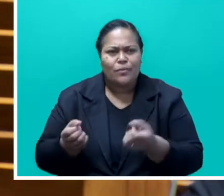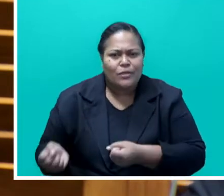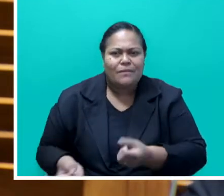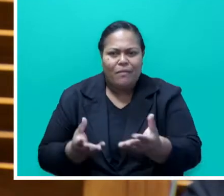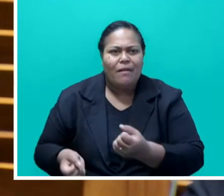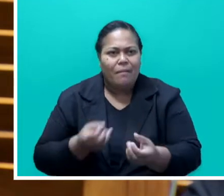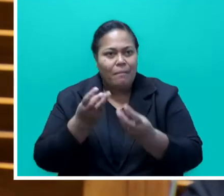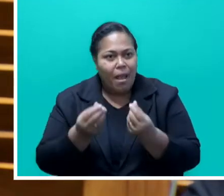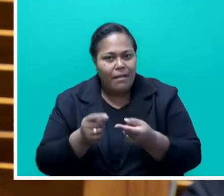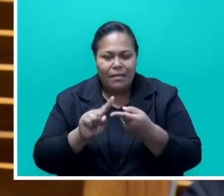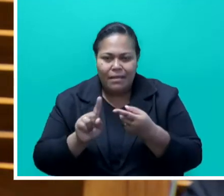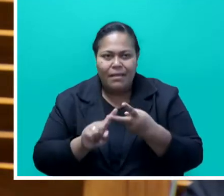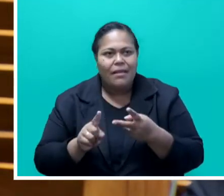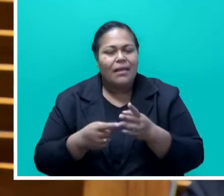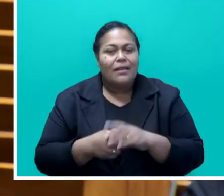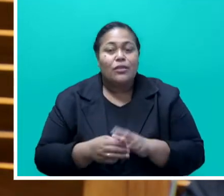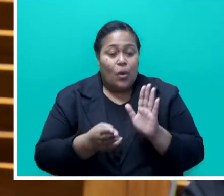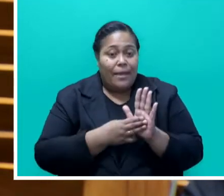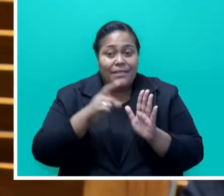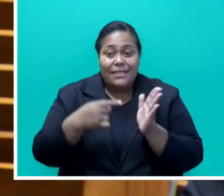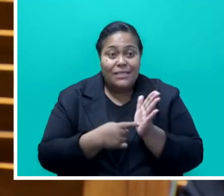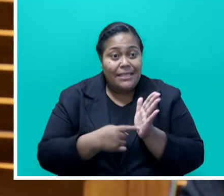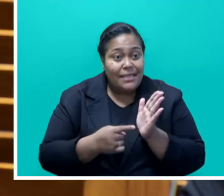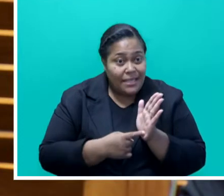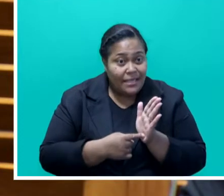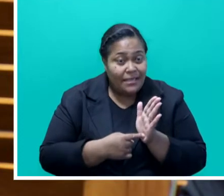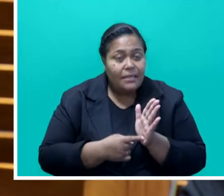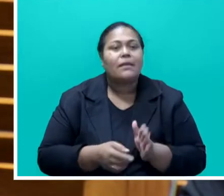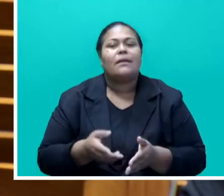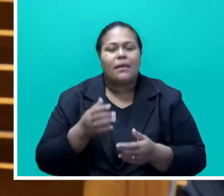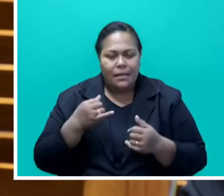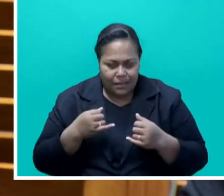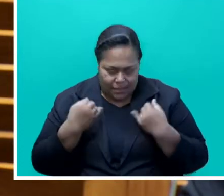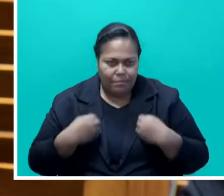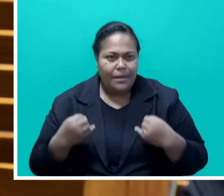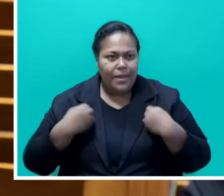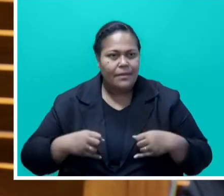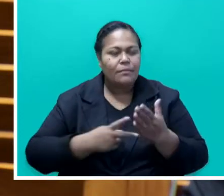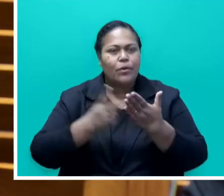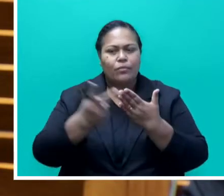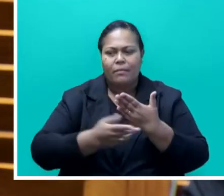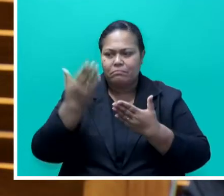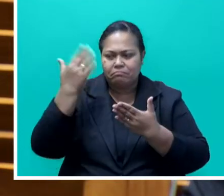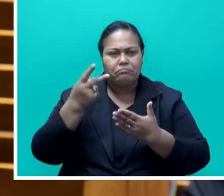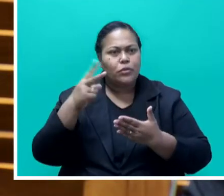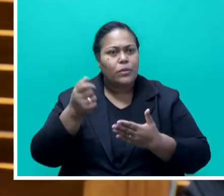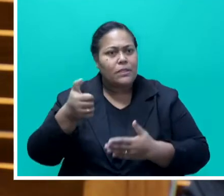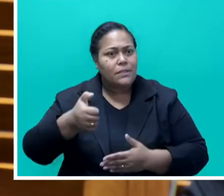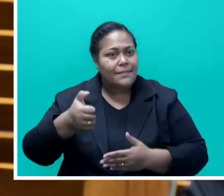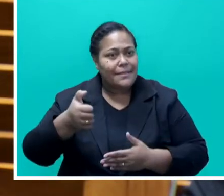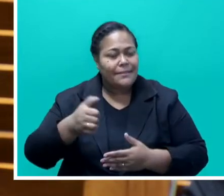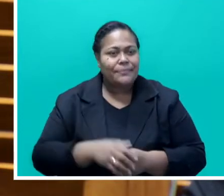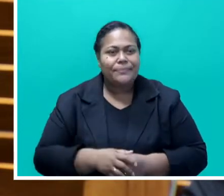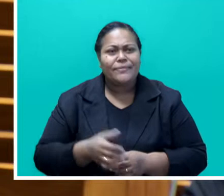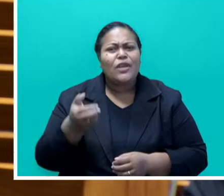activities. MCTTT, sir, has been administering this particular program since 2016. We've funded about 26 odd